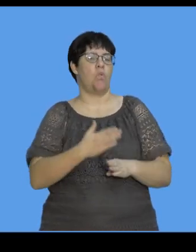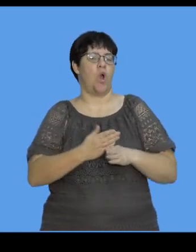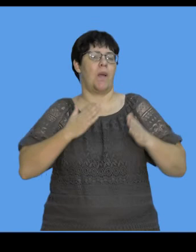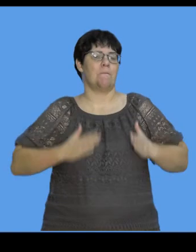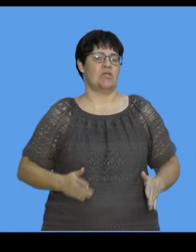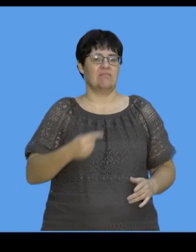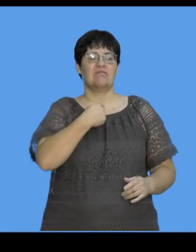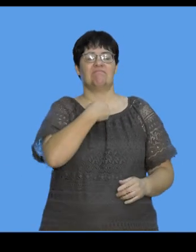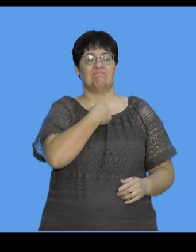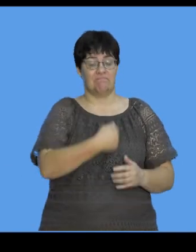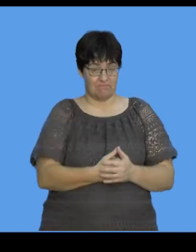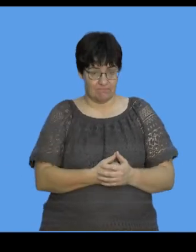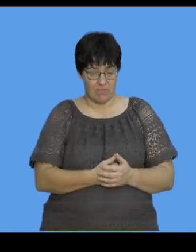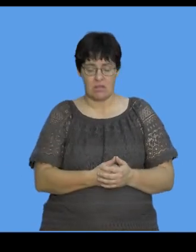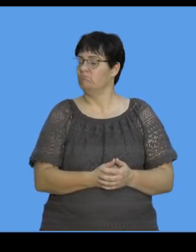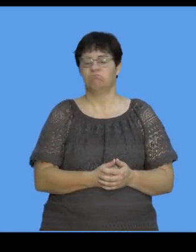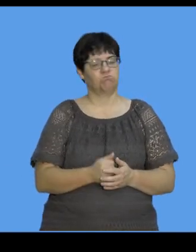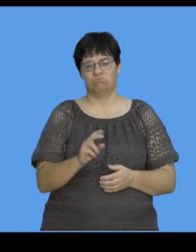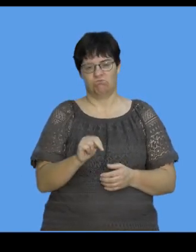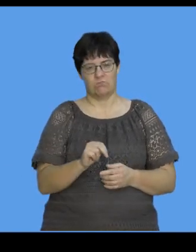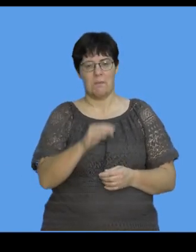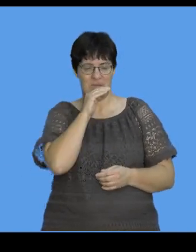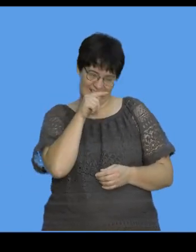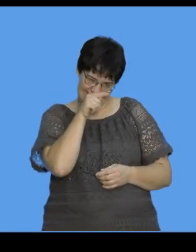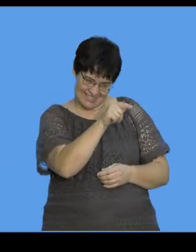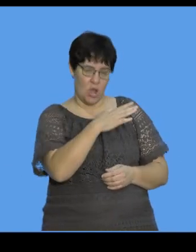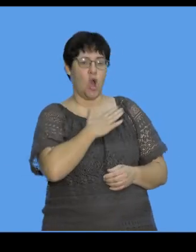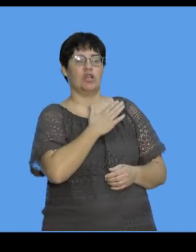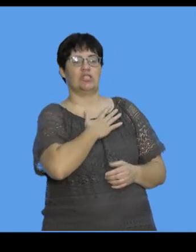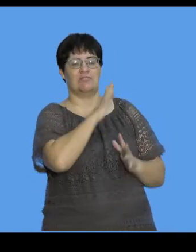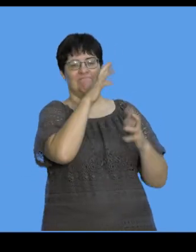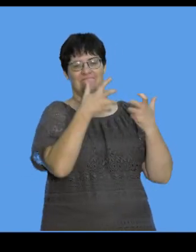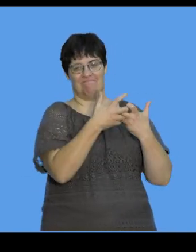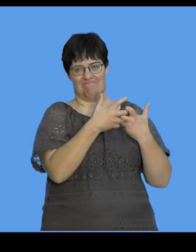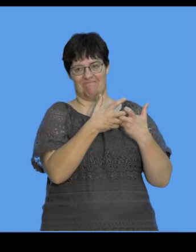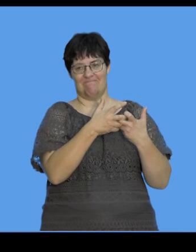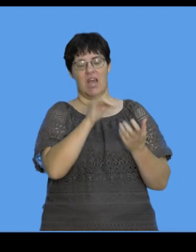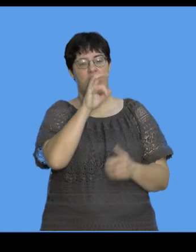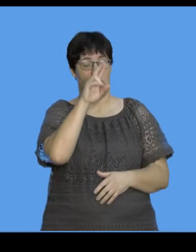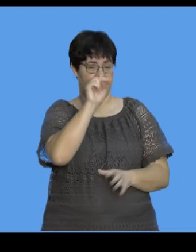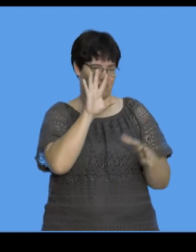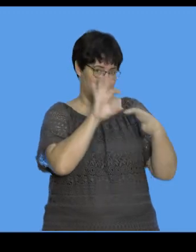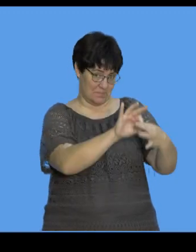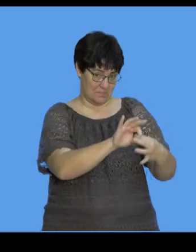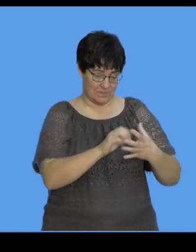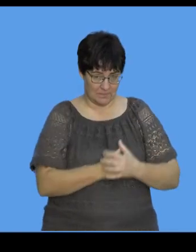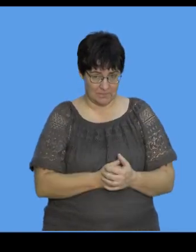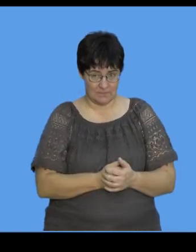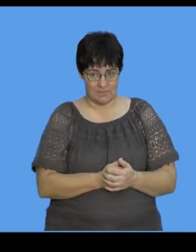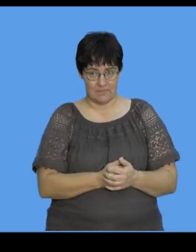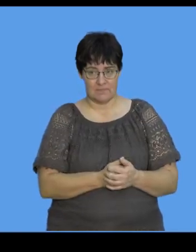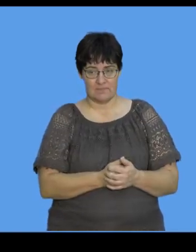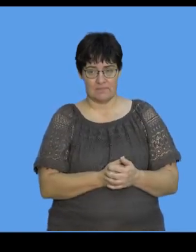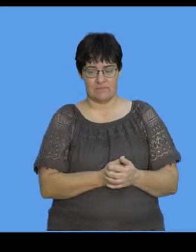functioning of the thyroid gland. No. All right. So that would mean that number C is our correct